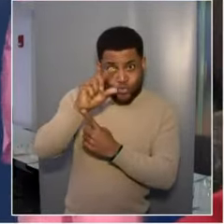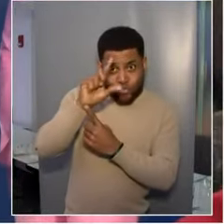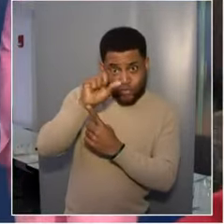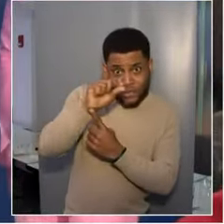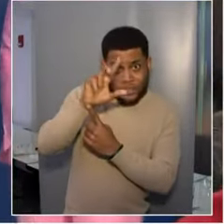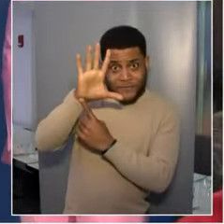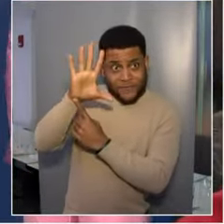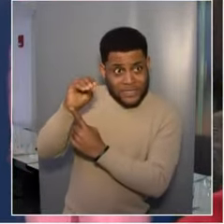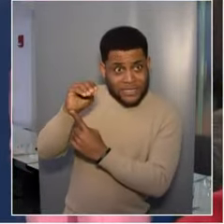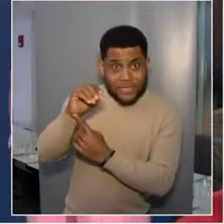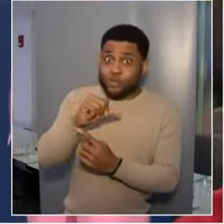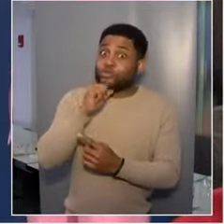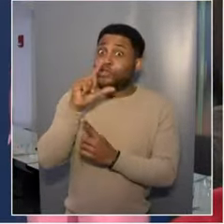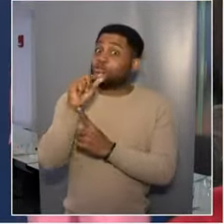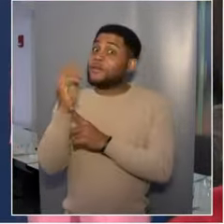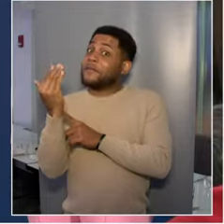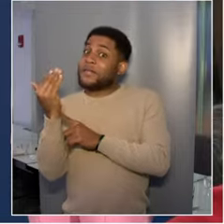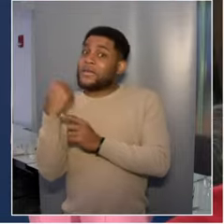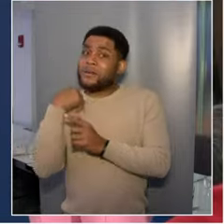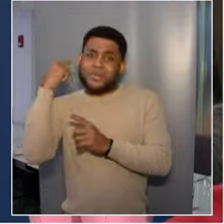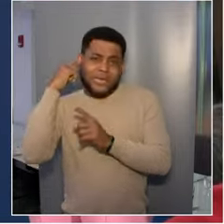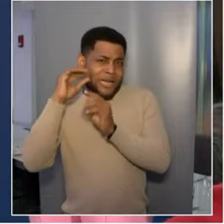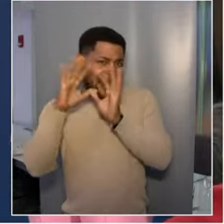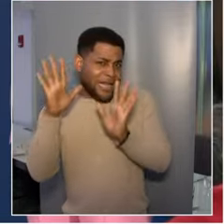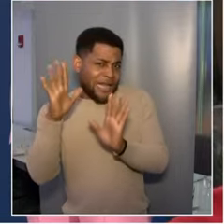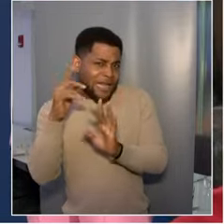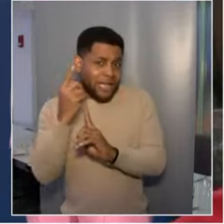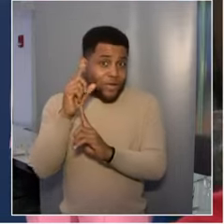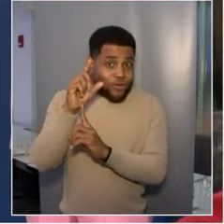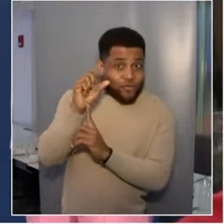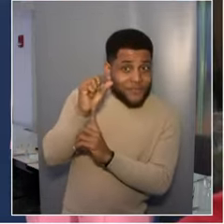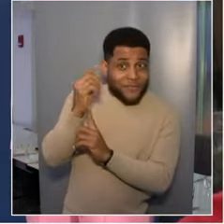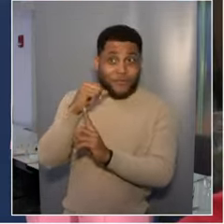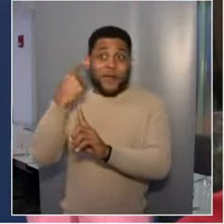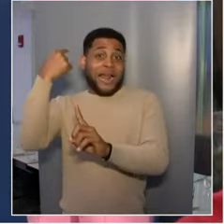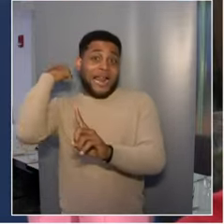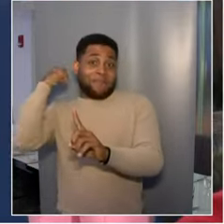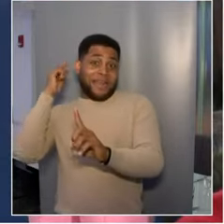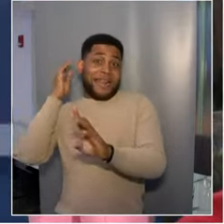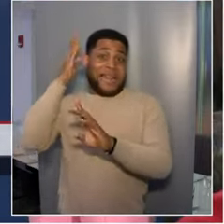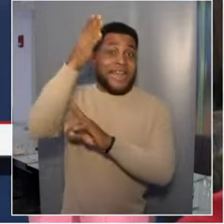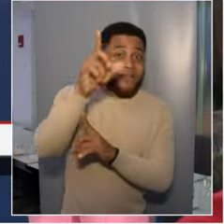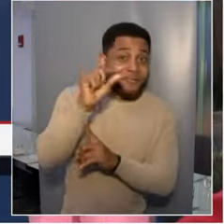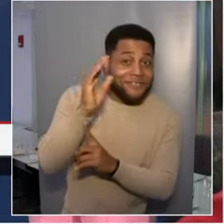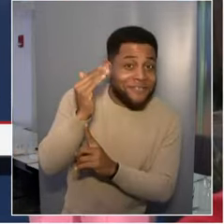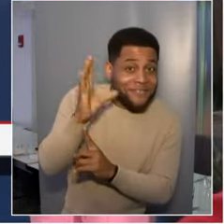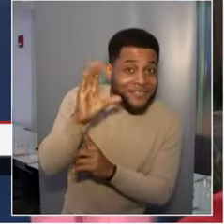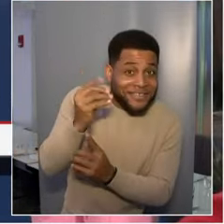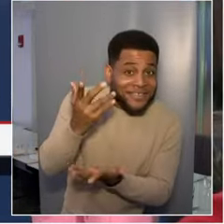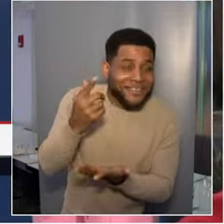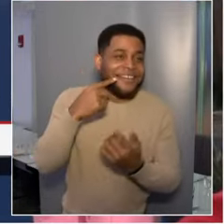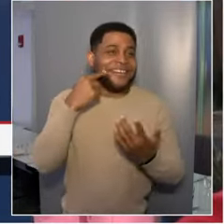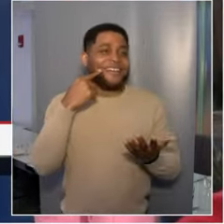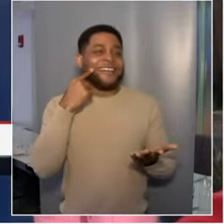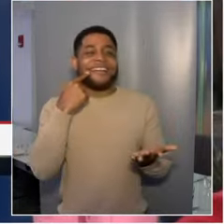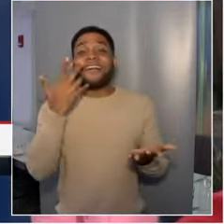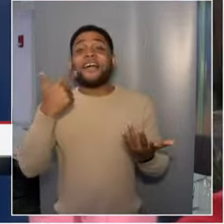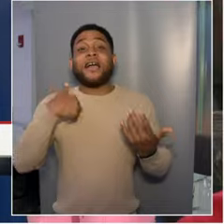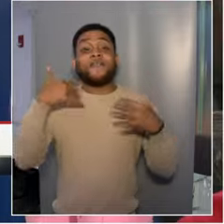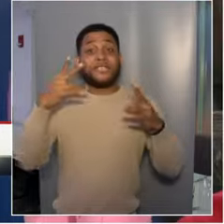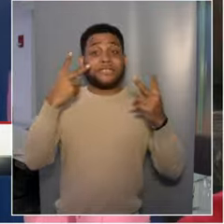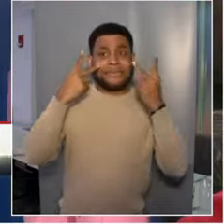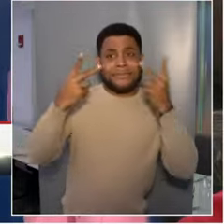time. You know, when we were looking at December, everybody saw how important Monumental is to the city and to the